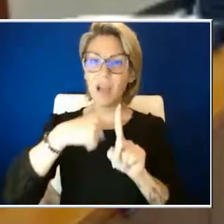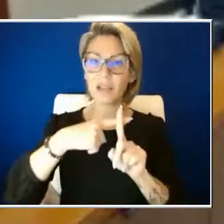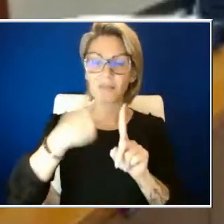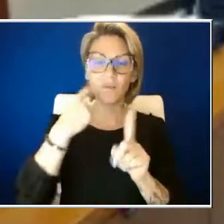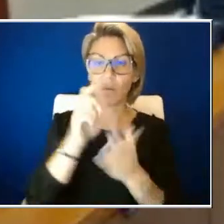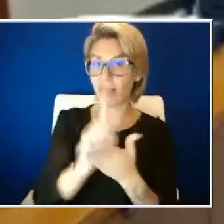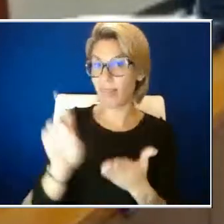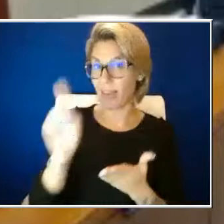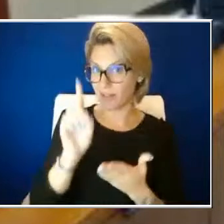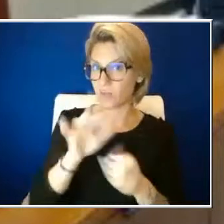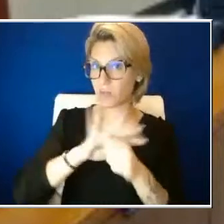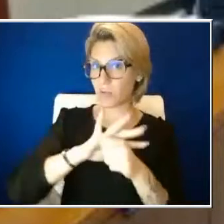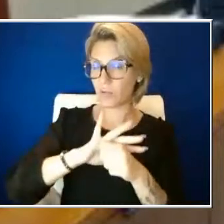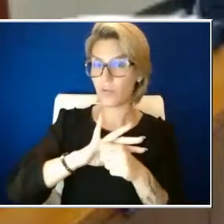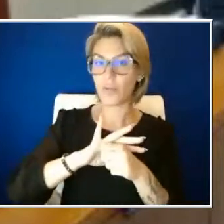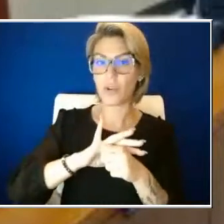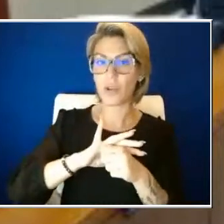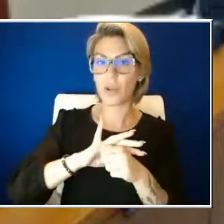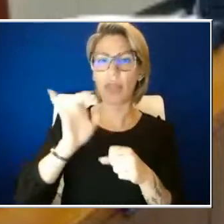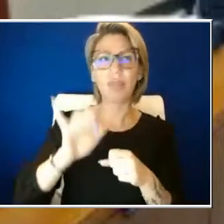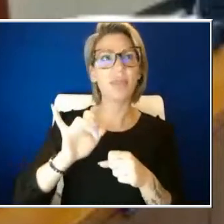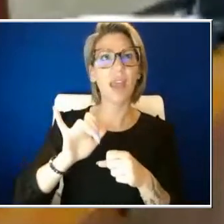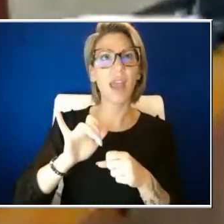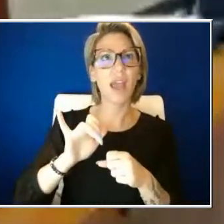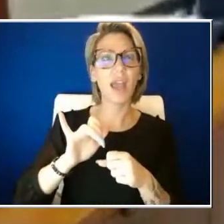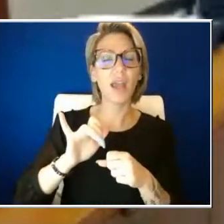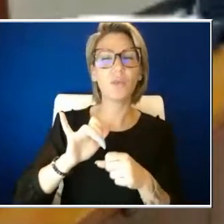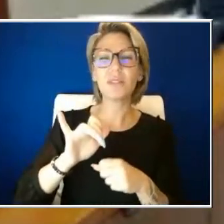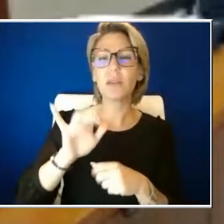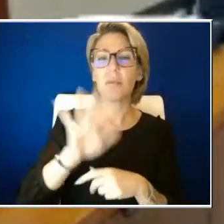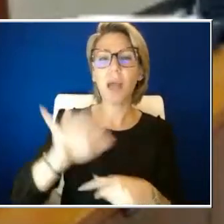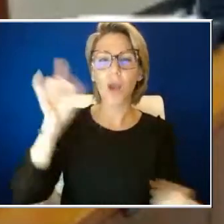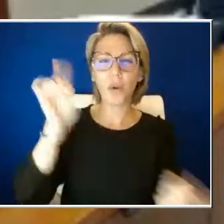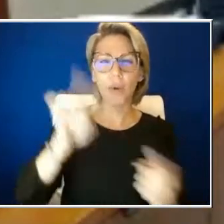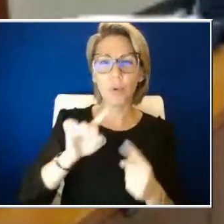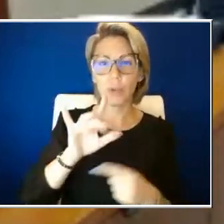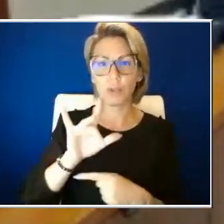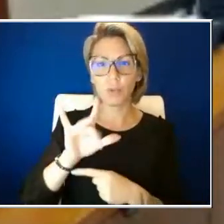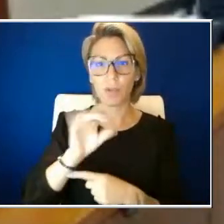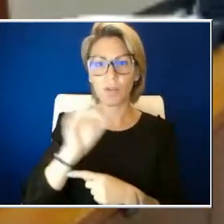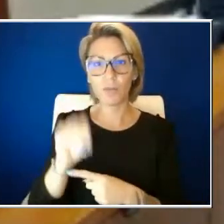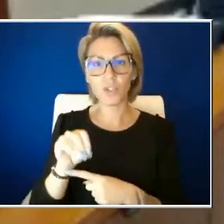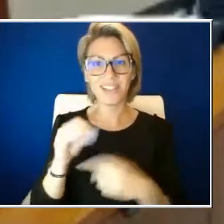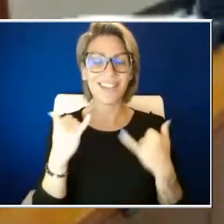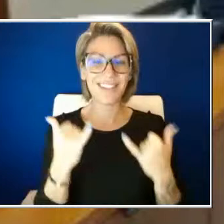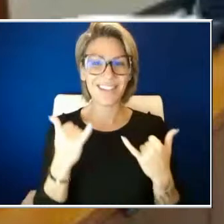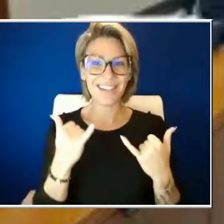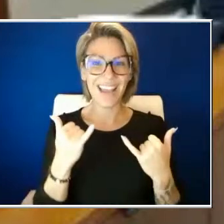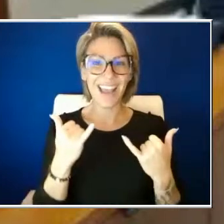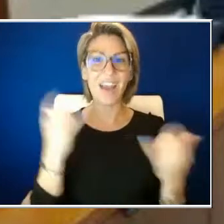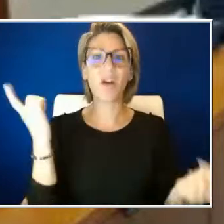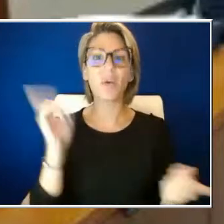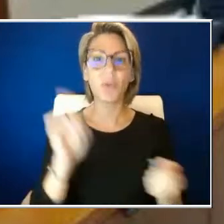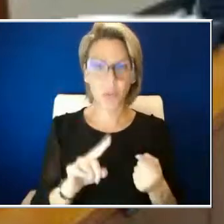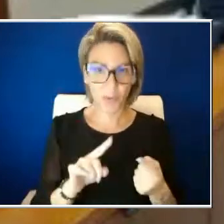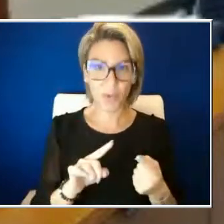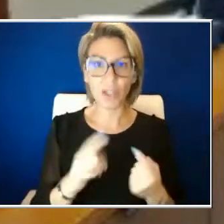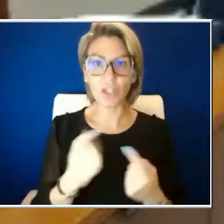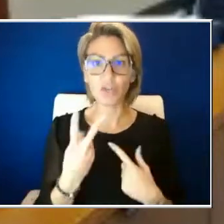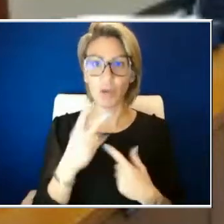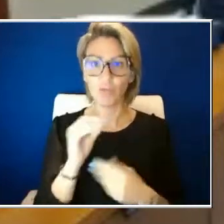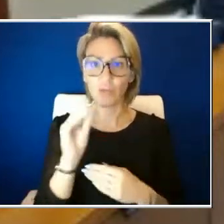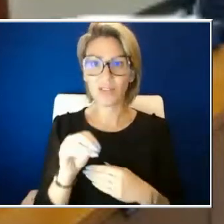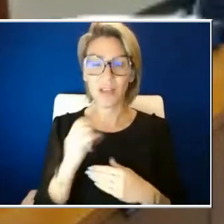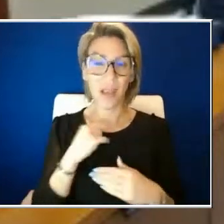week peaked out at about 25%, and this week now we're down to 12%. So I'm hoping that that may be a